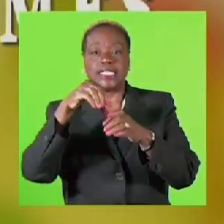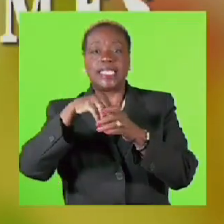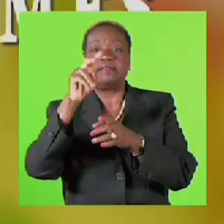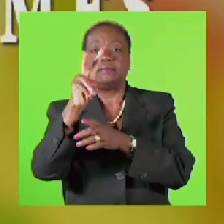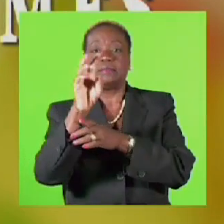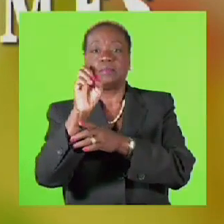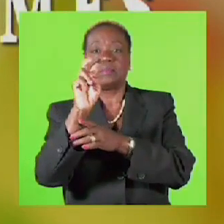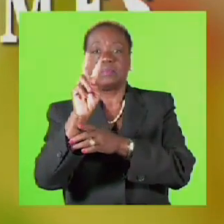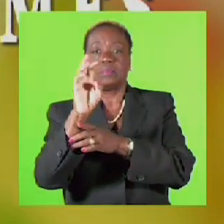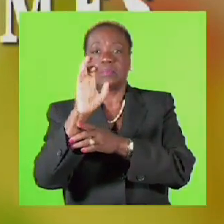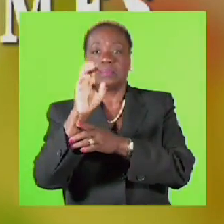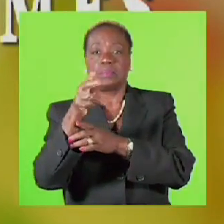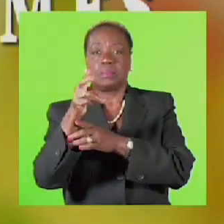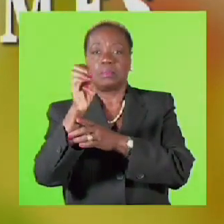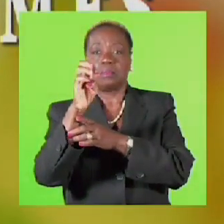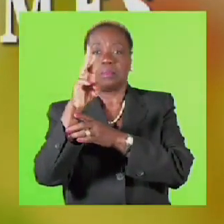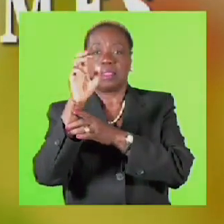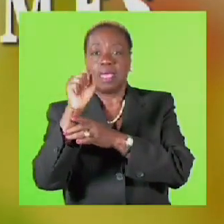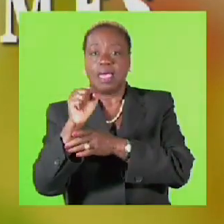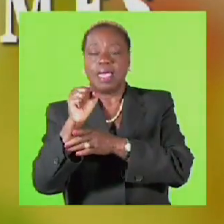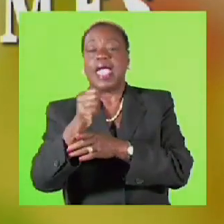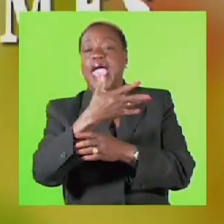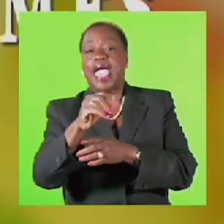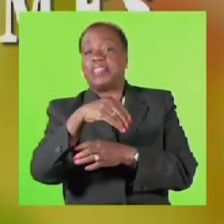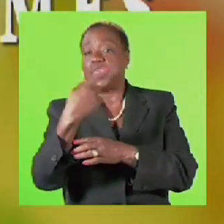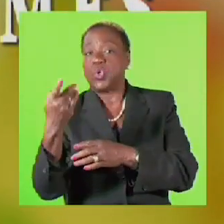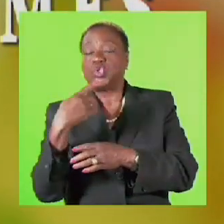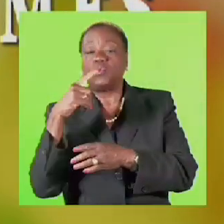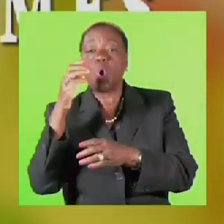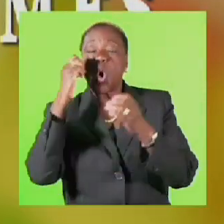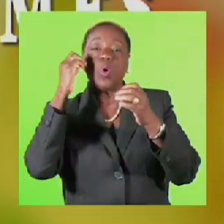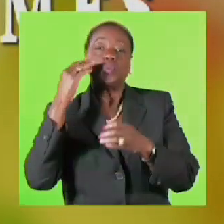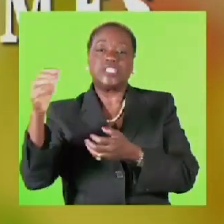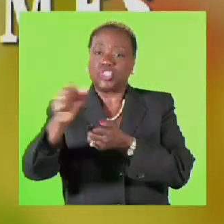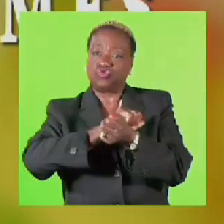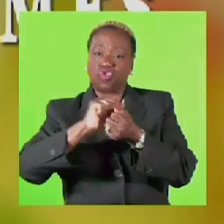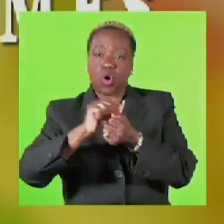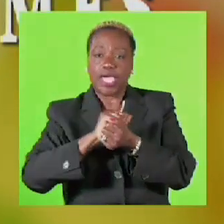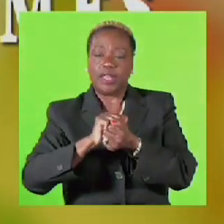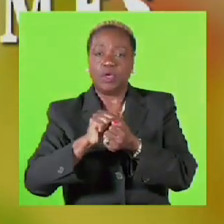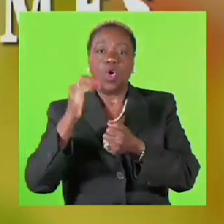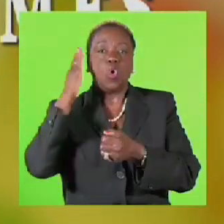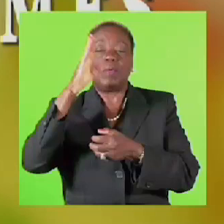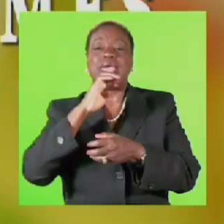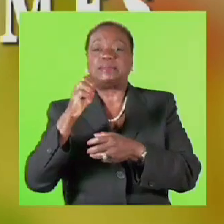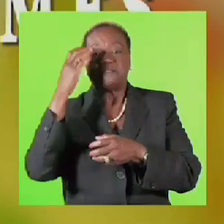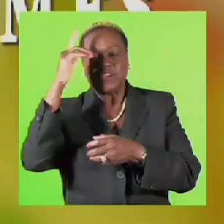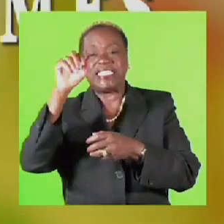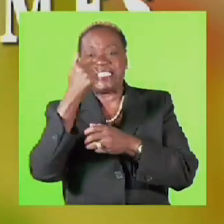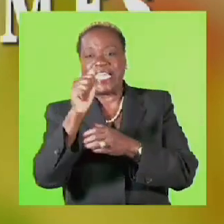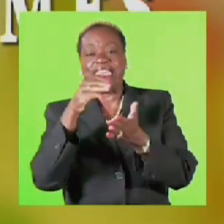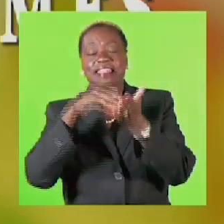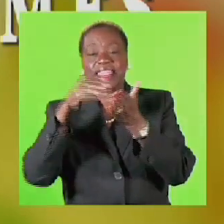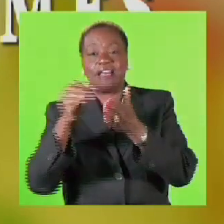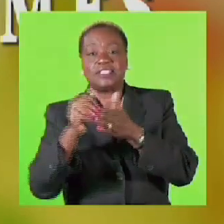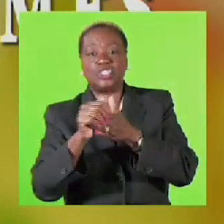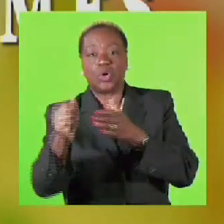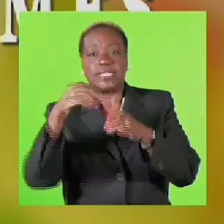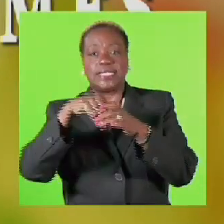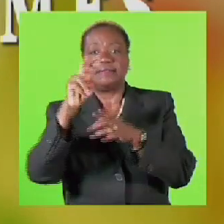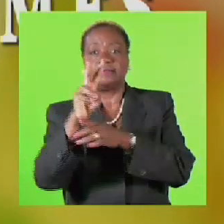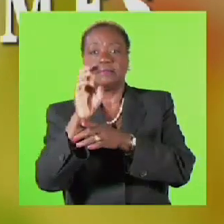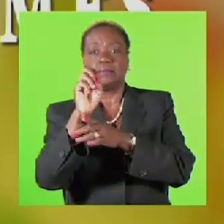vouchers. And those whose homes were destroyed will be eligible for $10,000